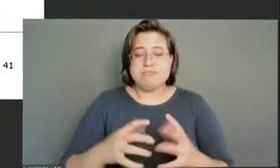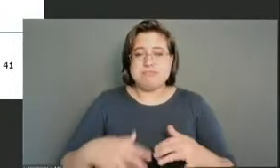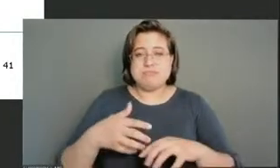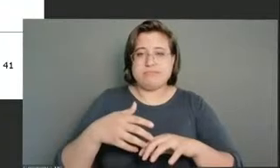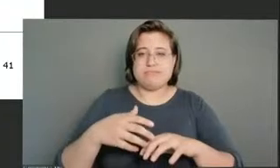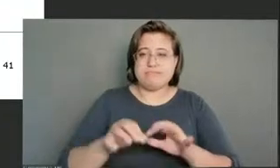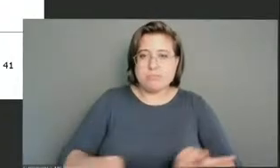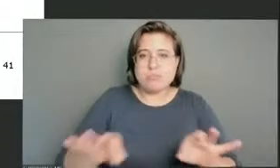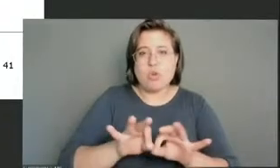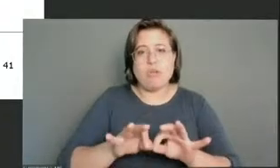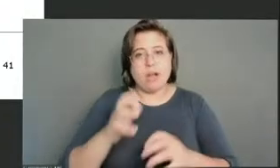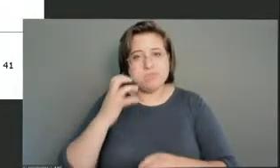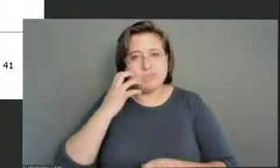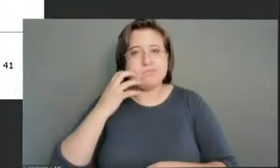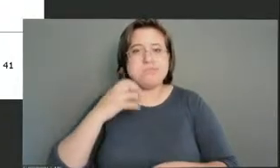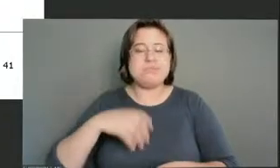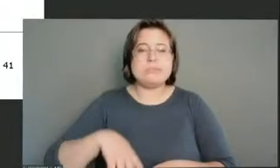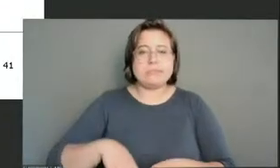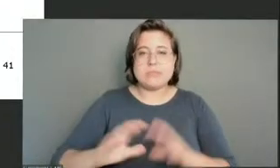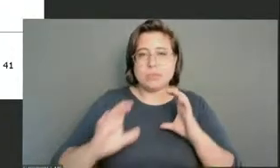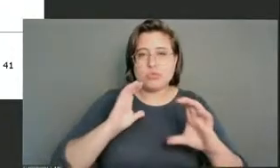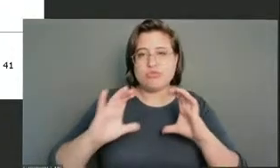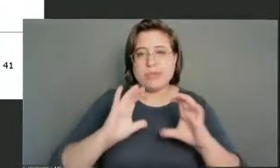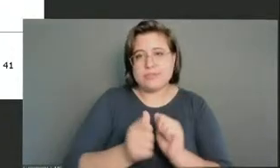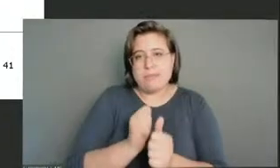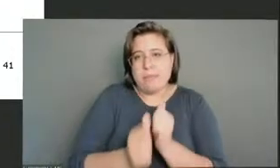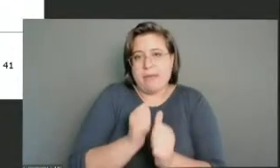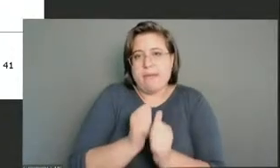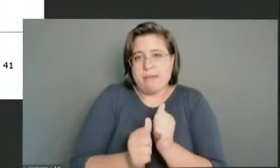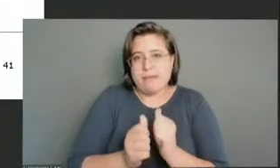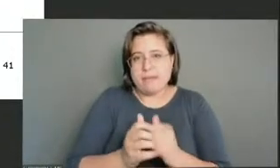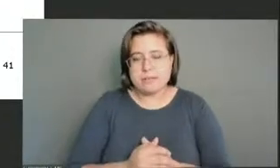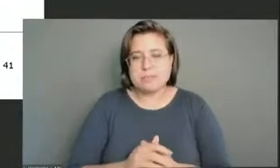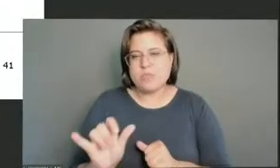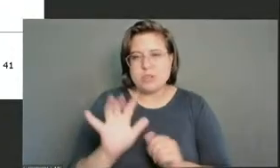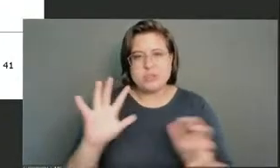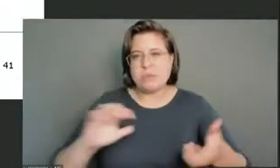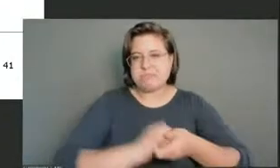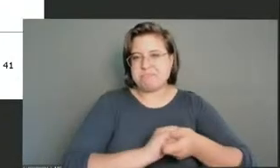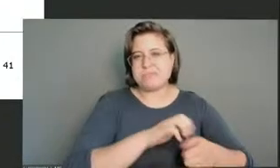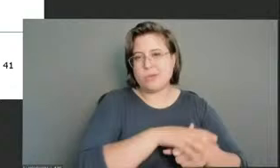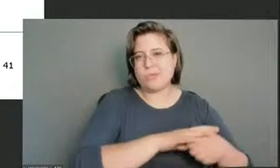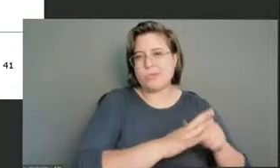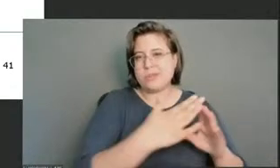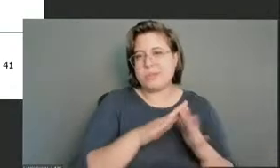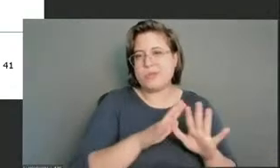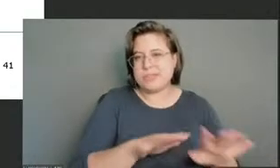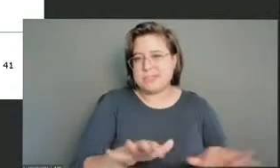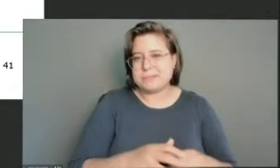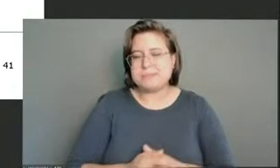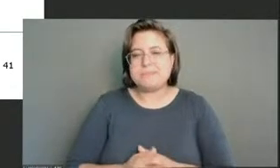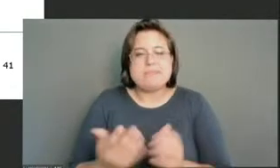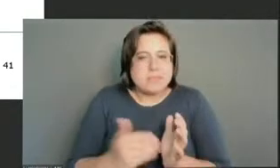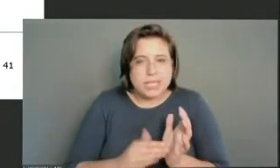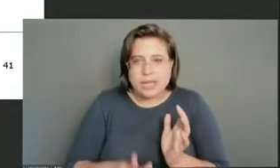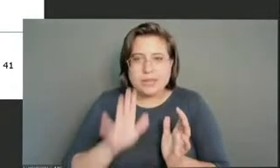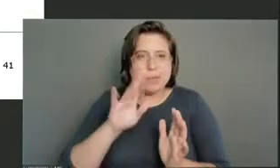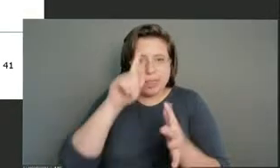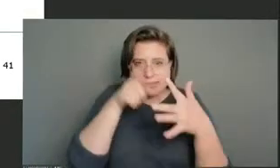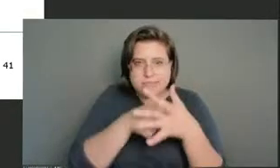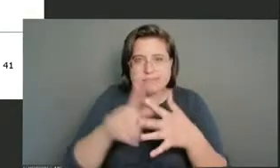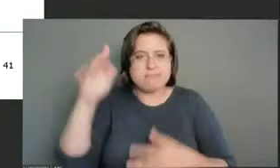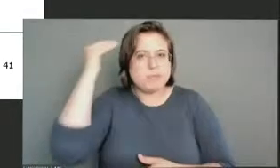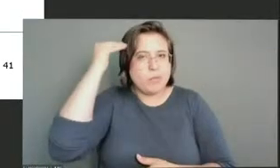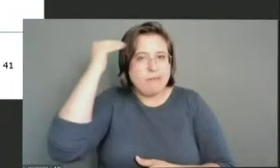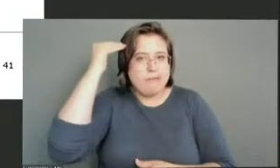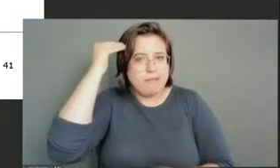in collaboration with major professional associations that, again, will build that awareness, will educate, and